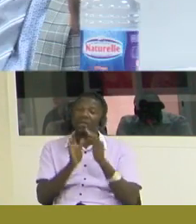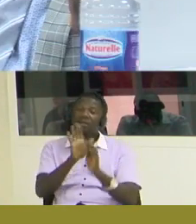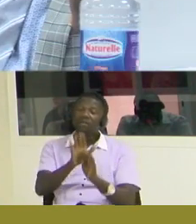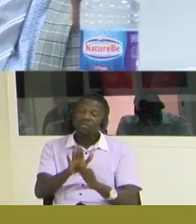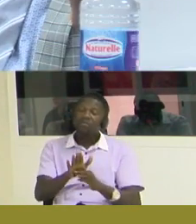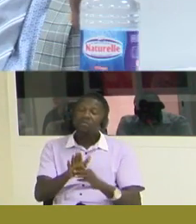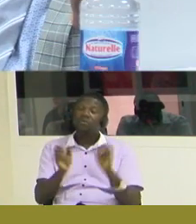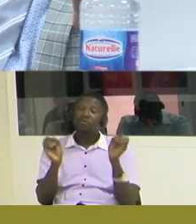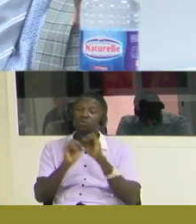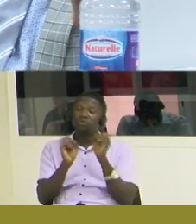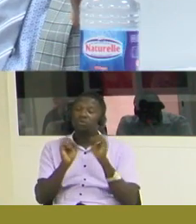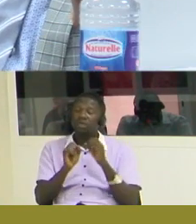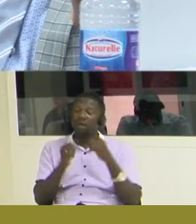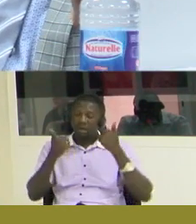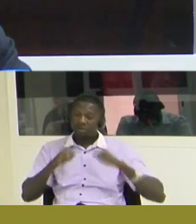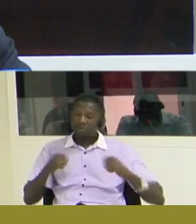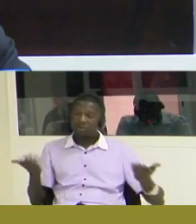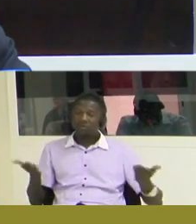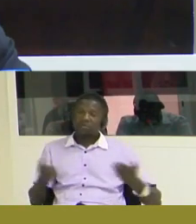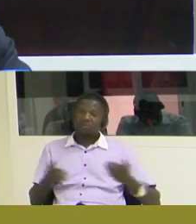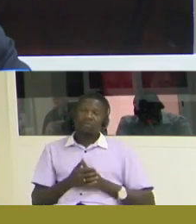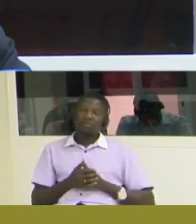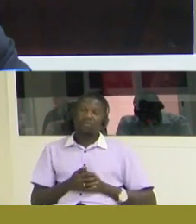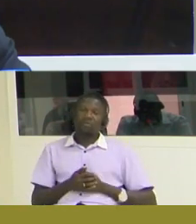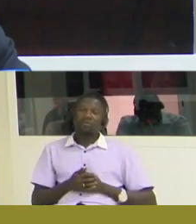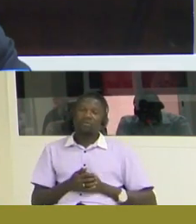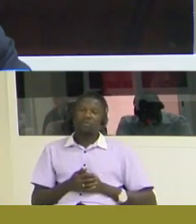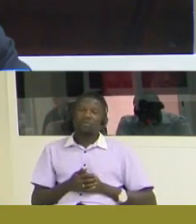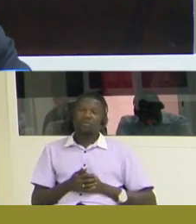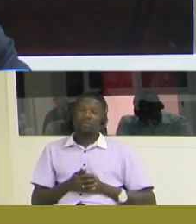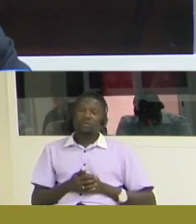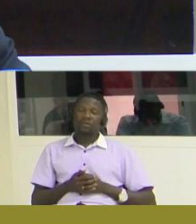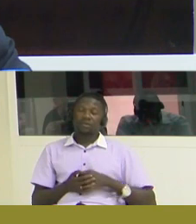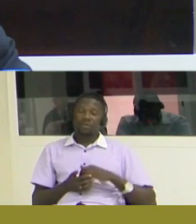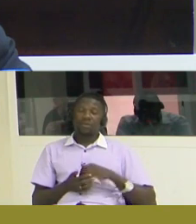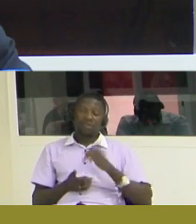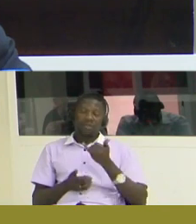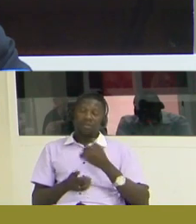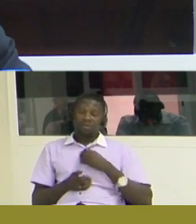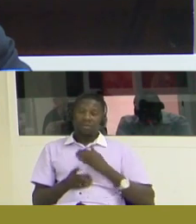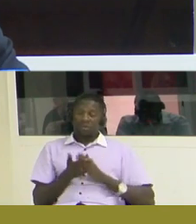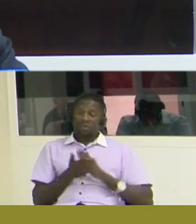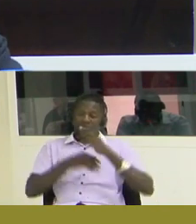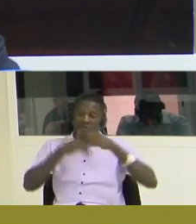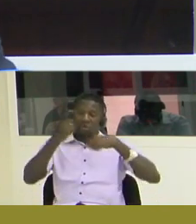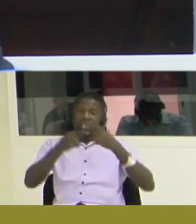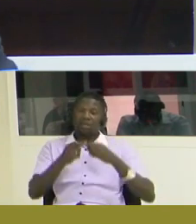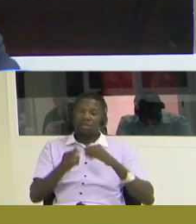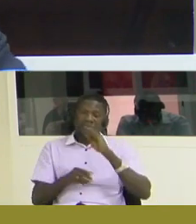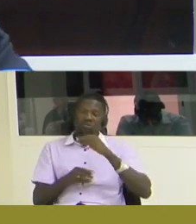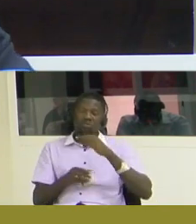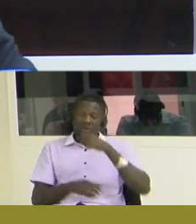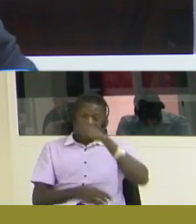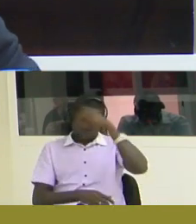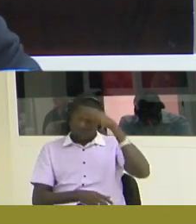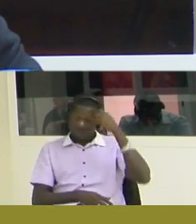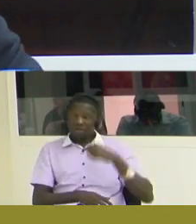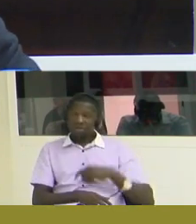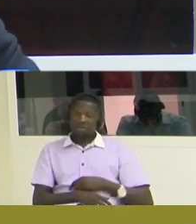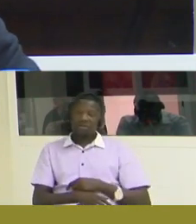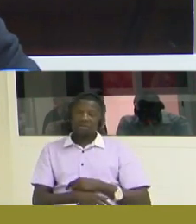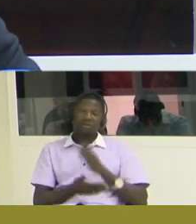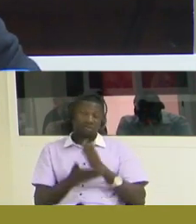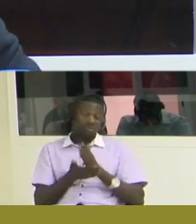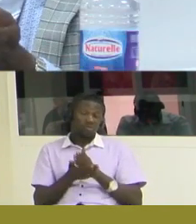well of course I carried on and I continued to do my duty exactly while senator Bailey continued to wallow